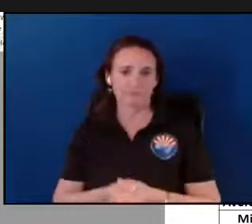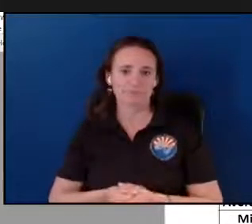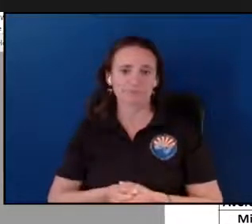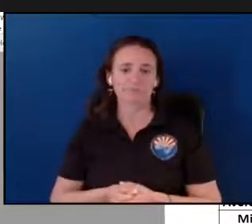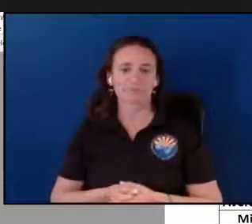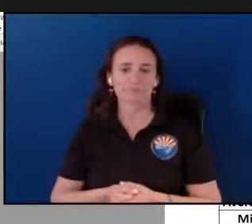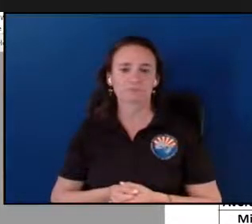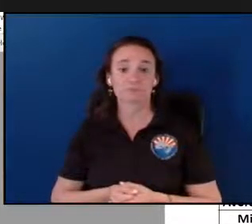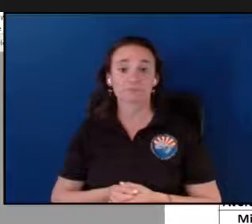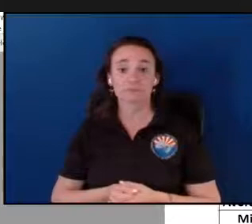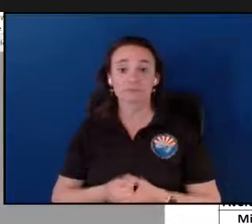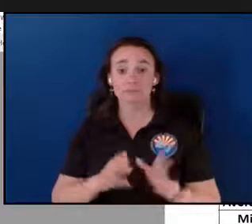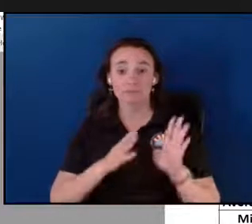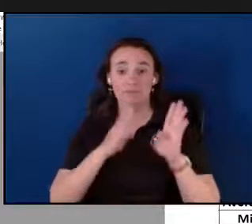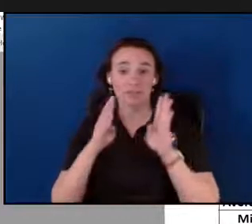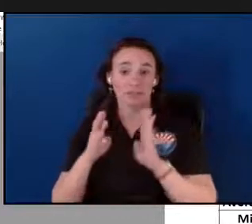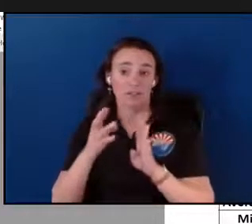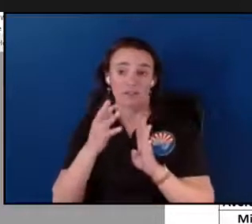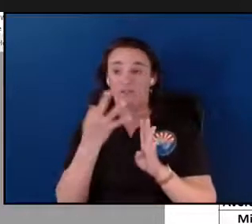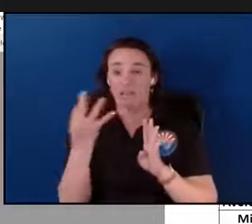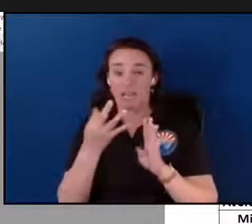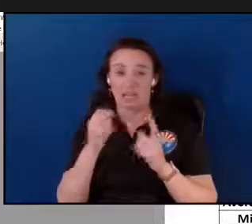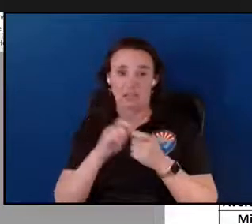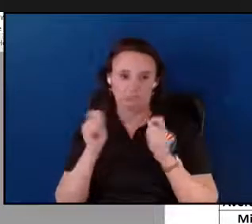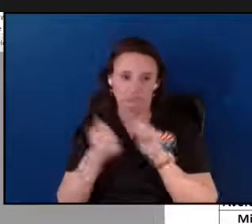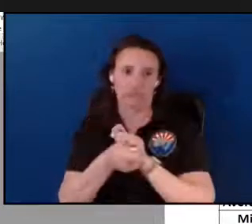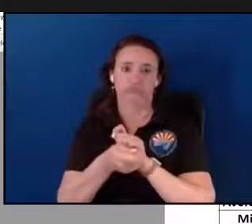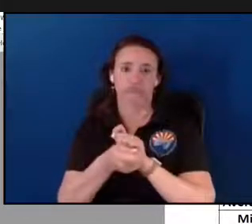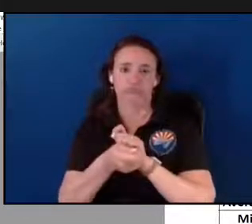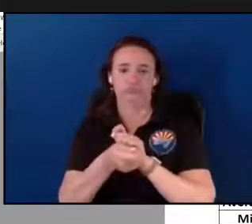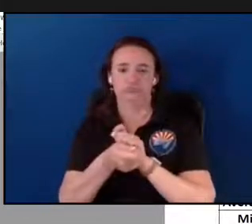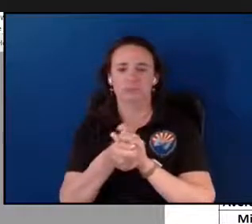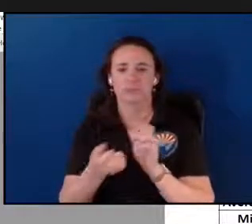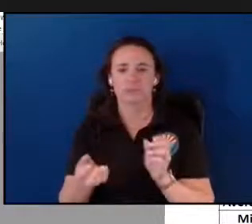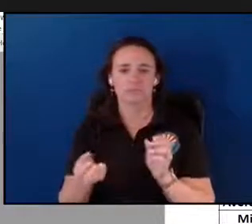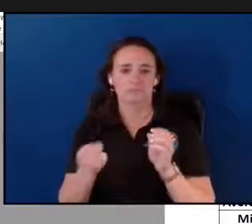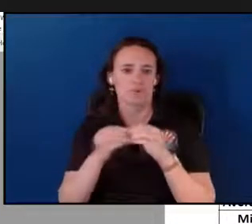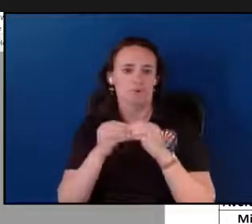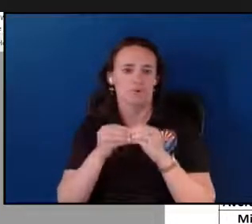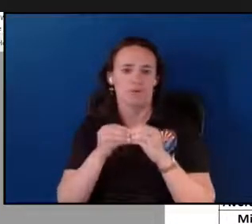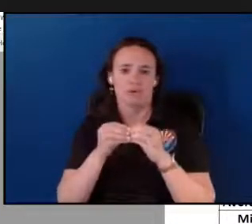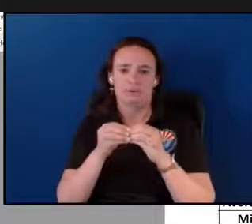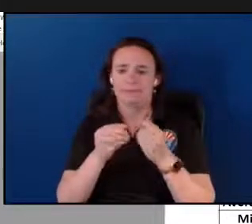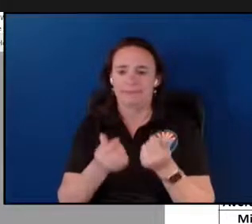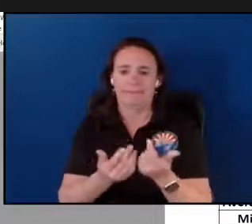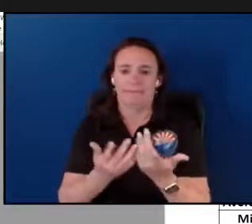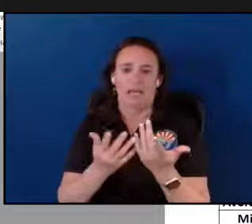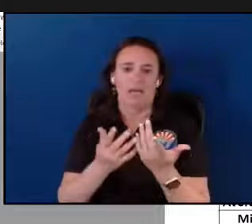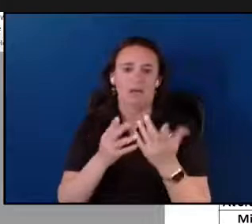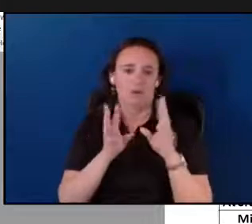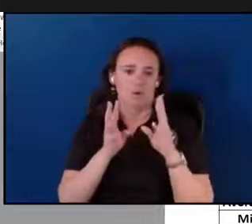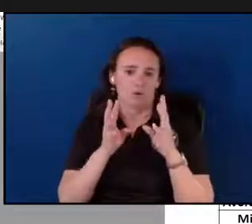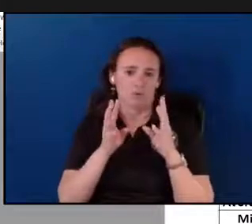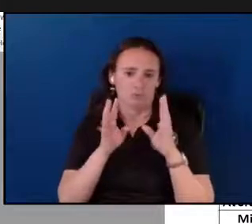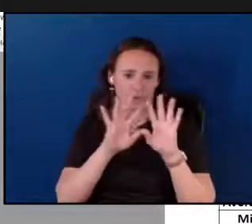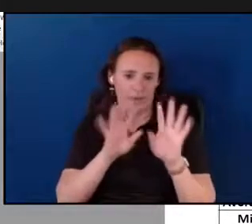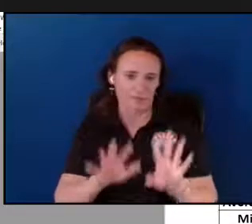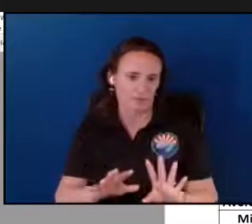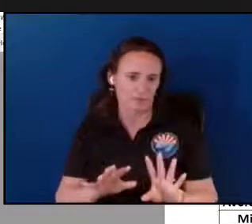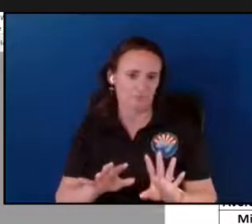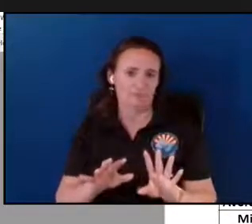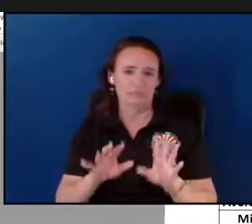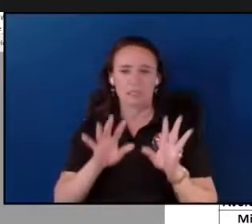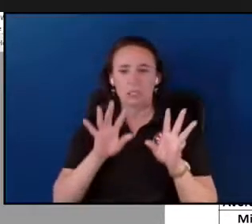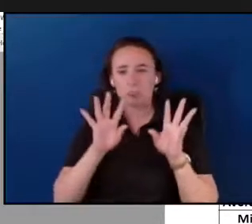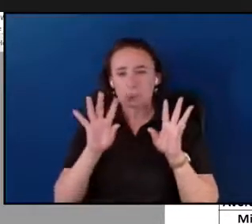a good hard transition that day, get into some fire weather. Although the winds aren't as strong as they have been in the past, they're starting